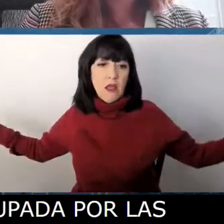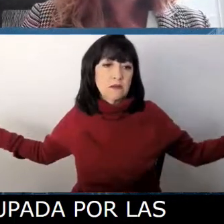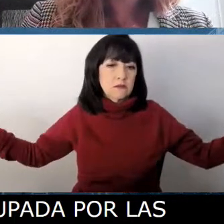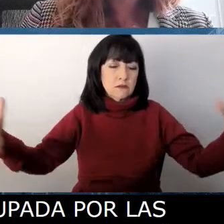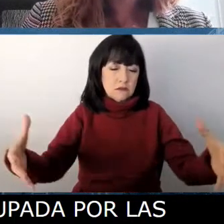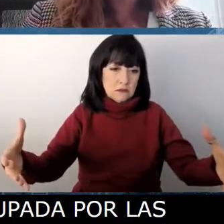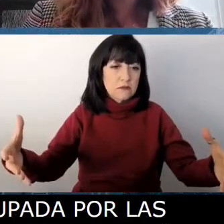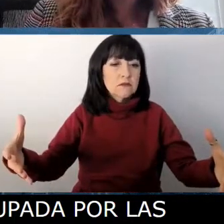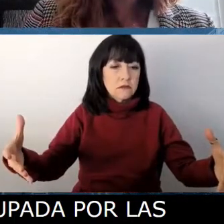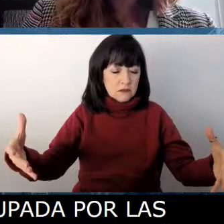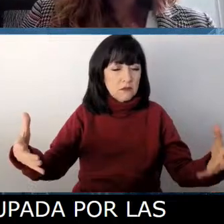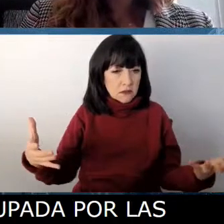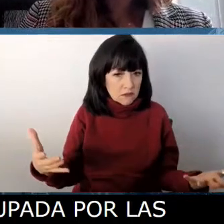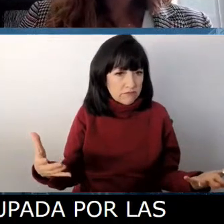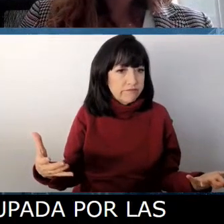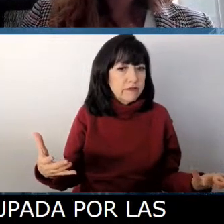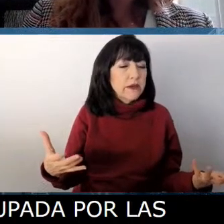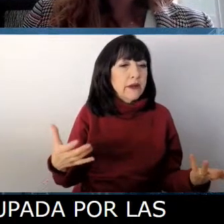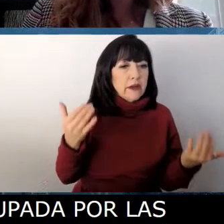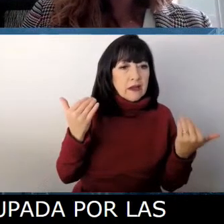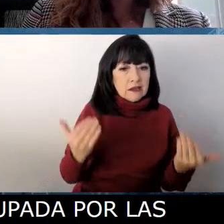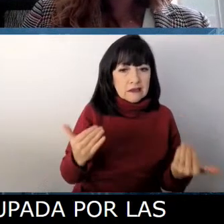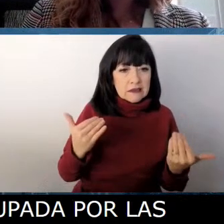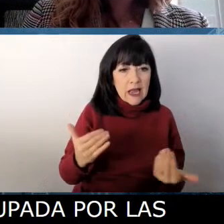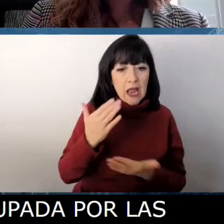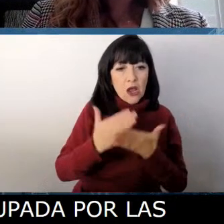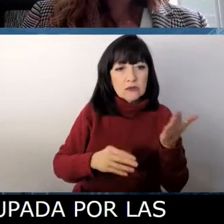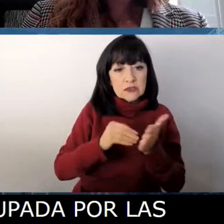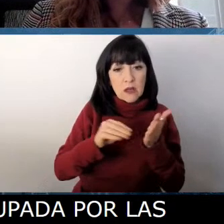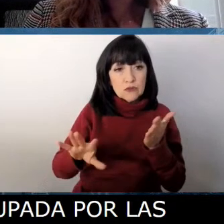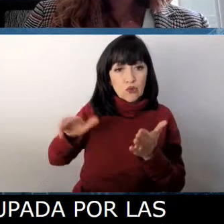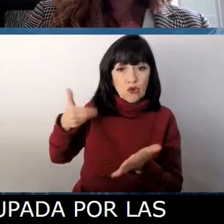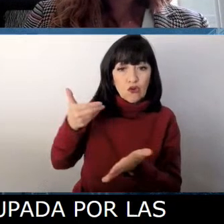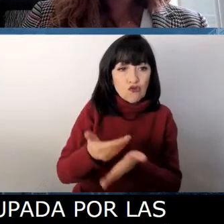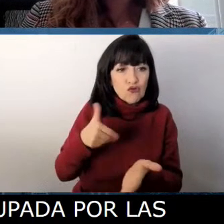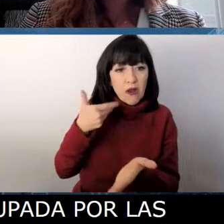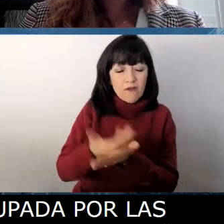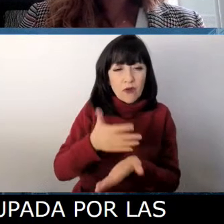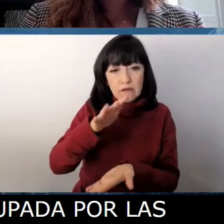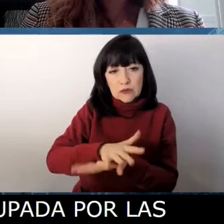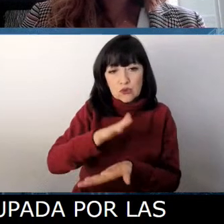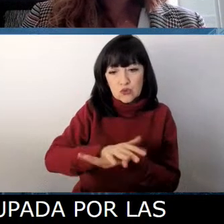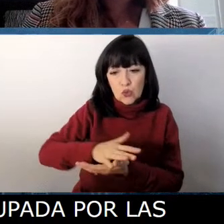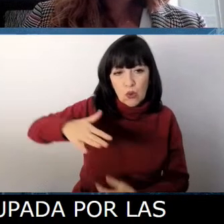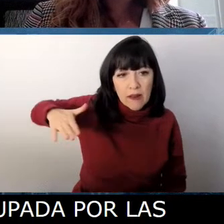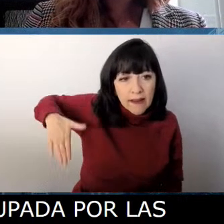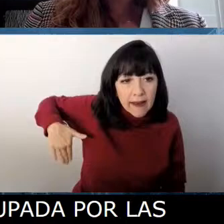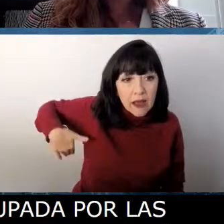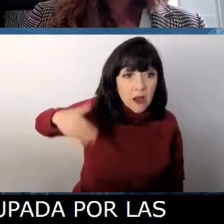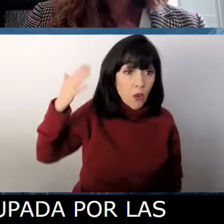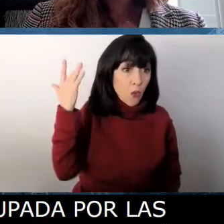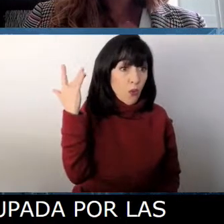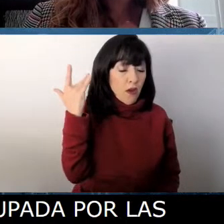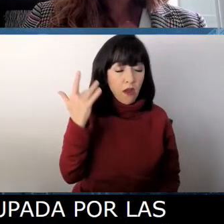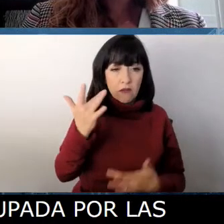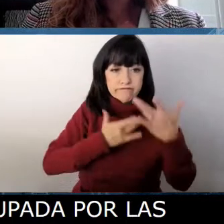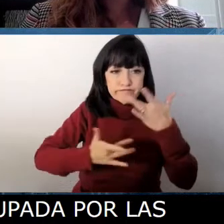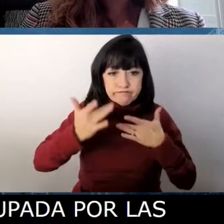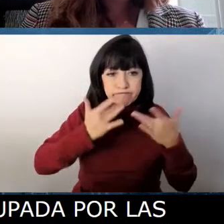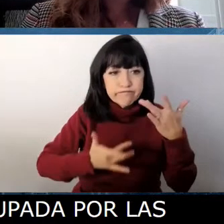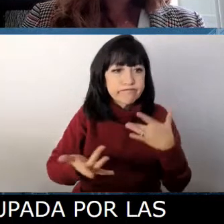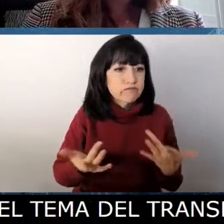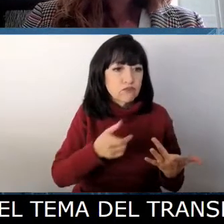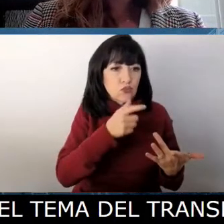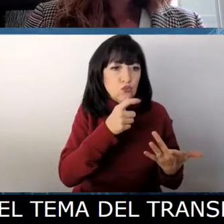driver transportation issue. Is this something that your administration has looked into and you might try to help districts as we